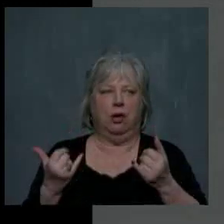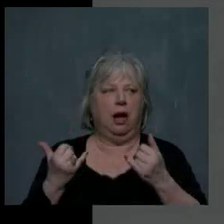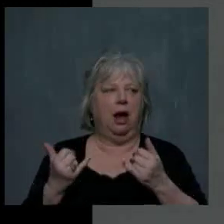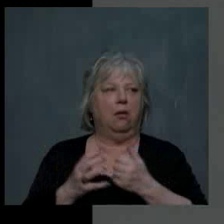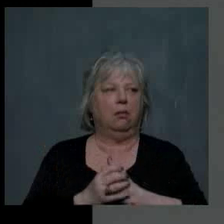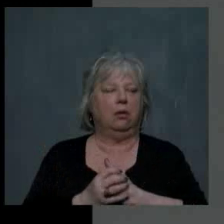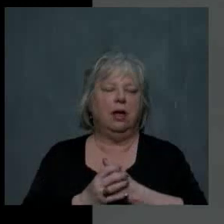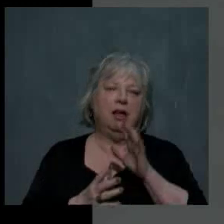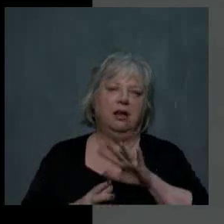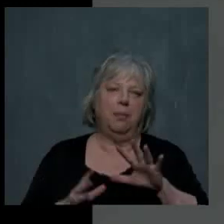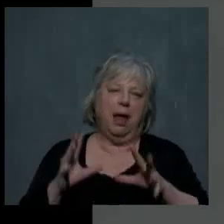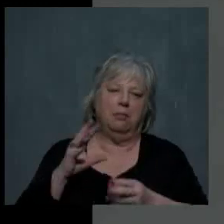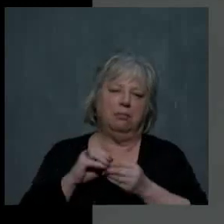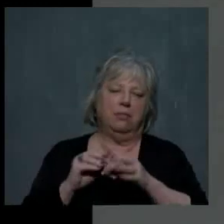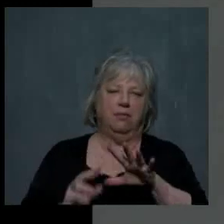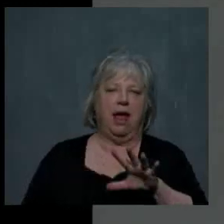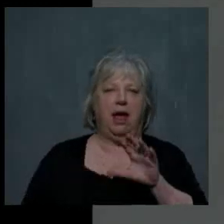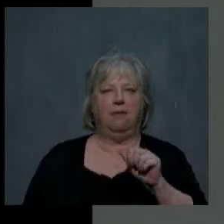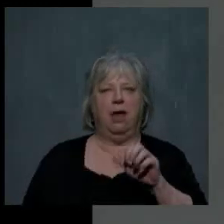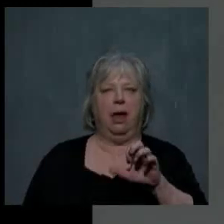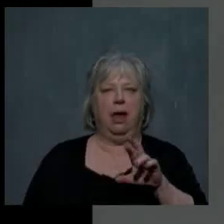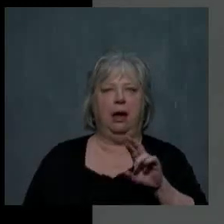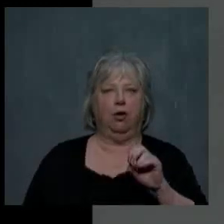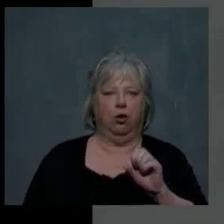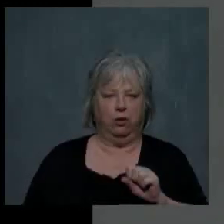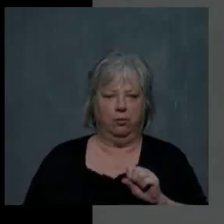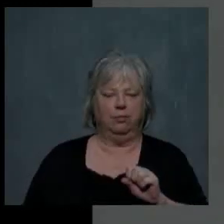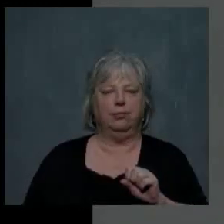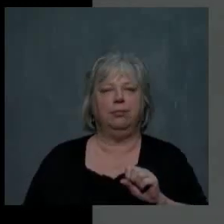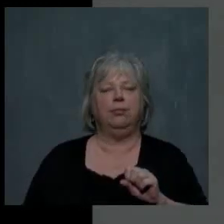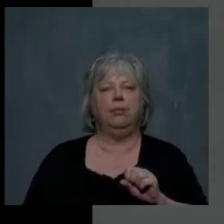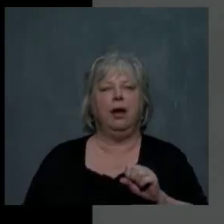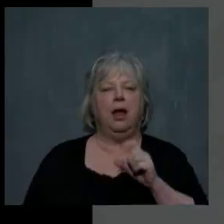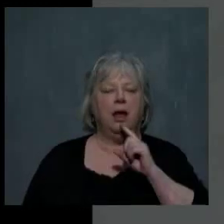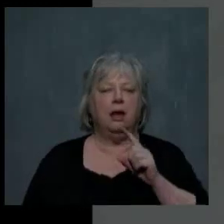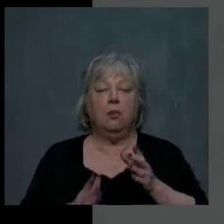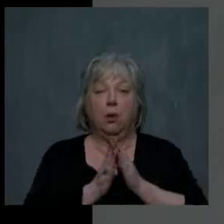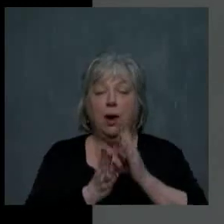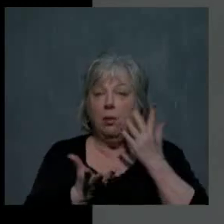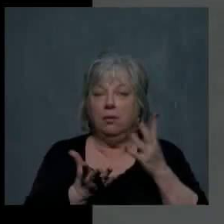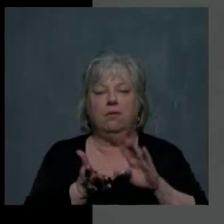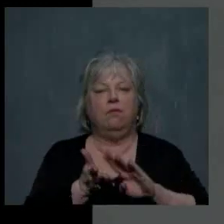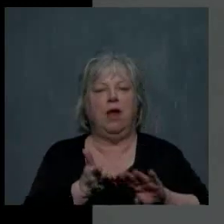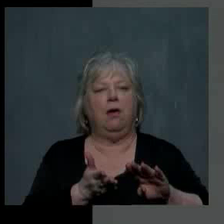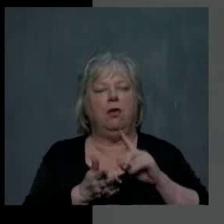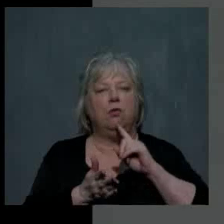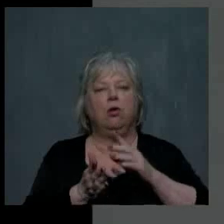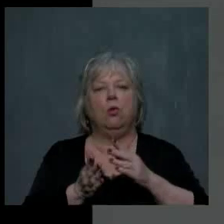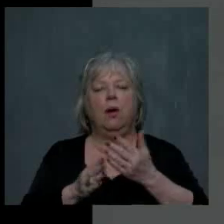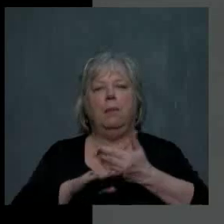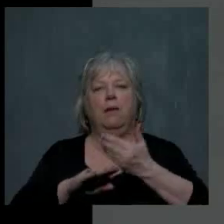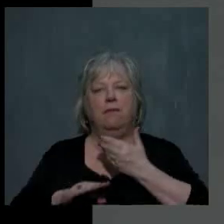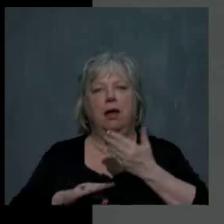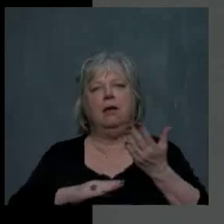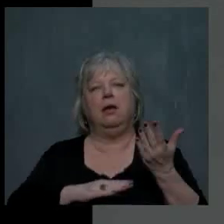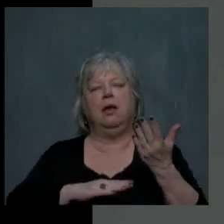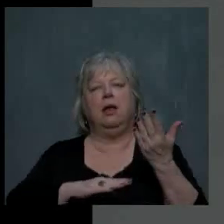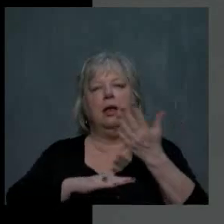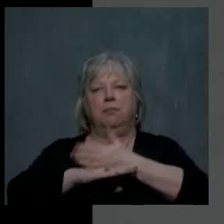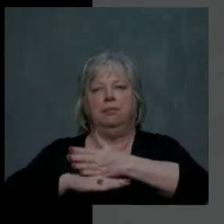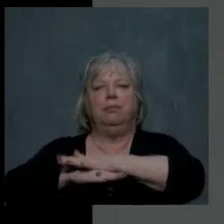property is about 5 acres in size, and the request is a variance to advance grade this area of this